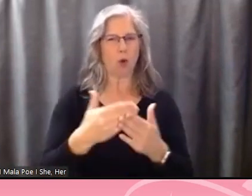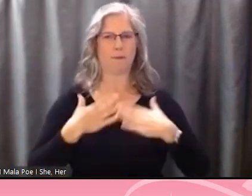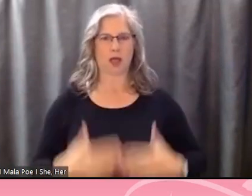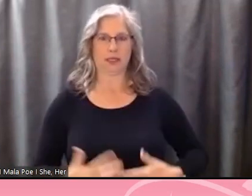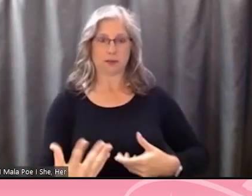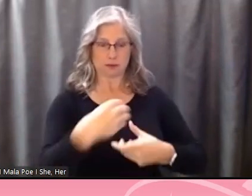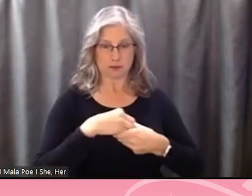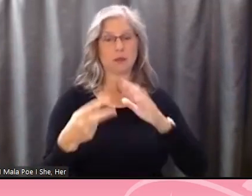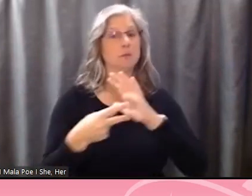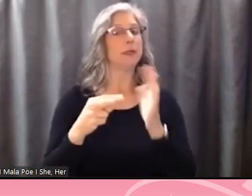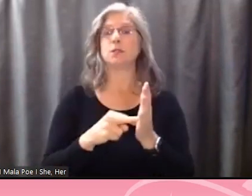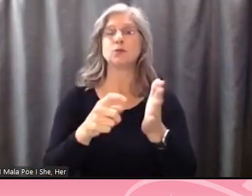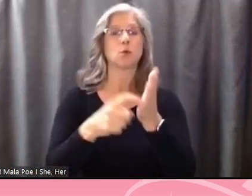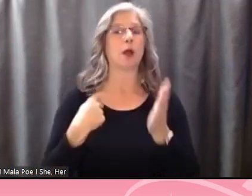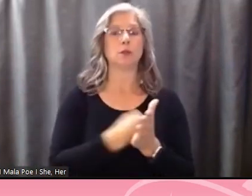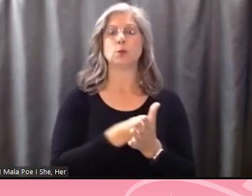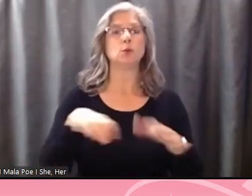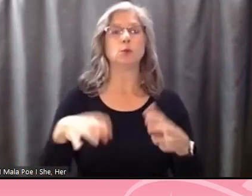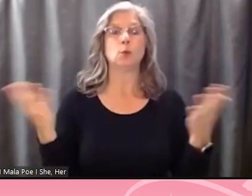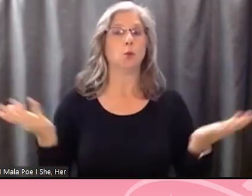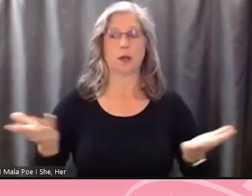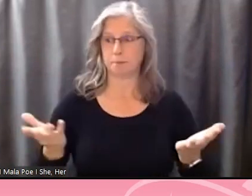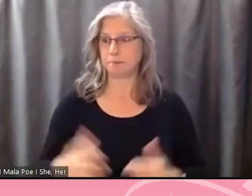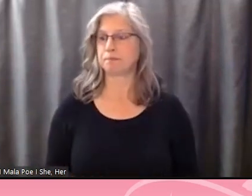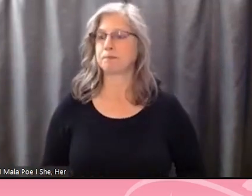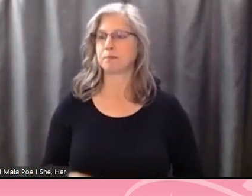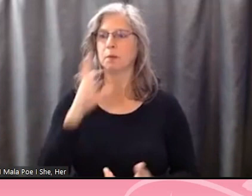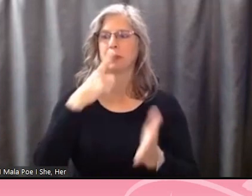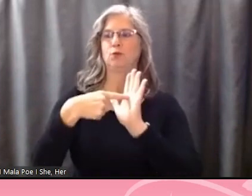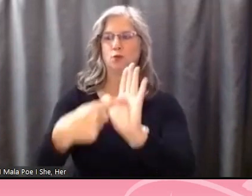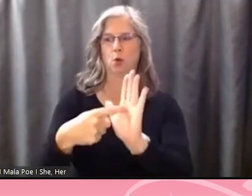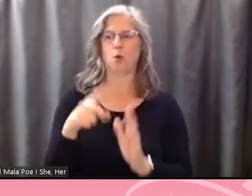us as researchers and practitioners? Let me show you.